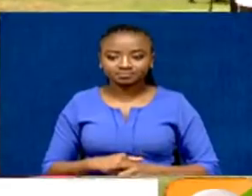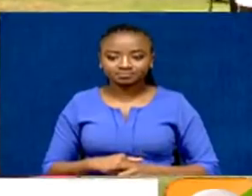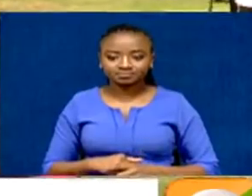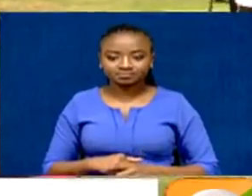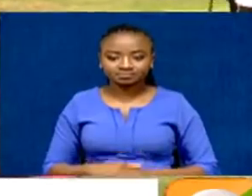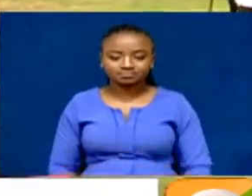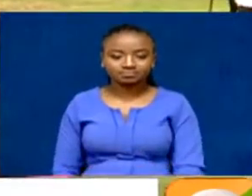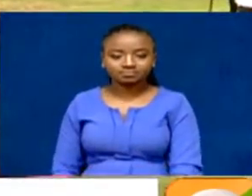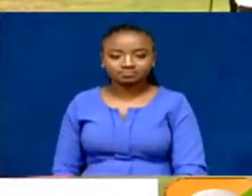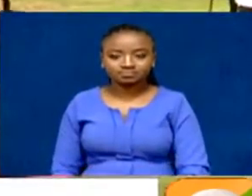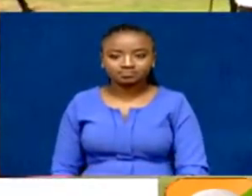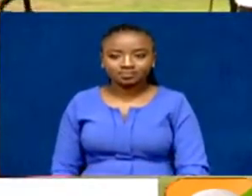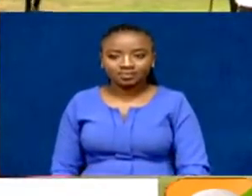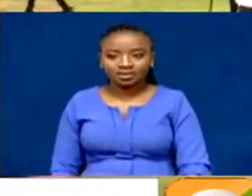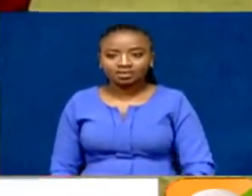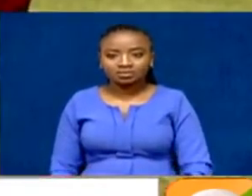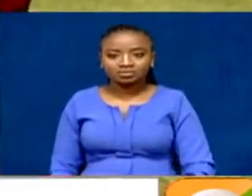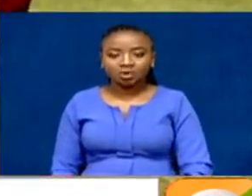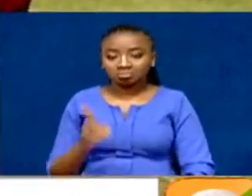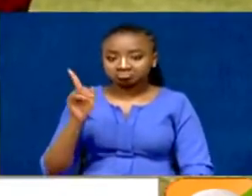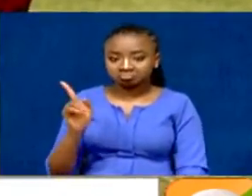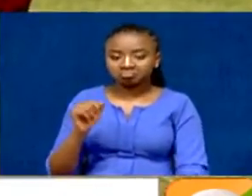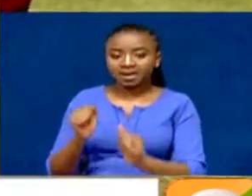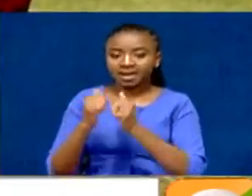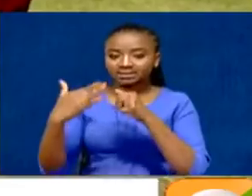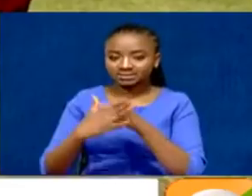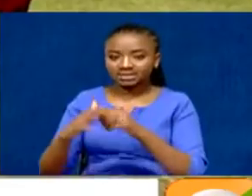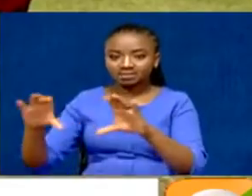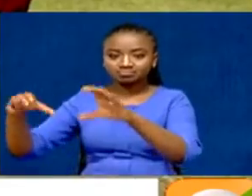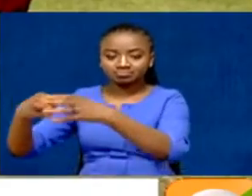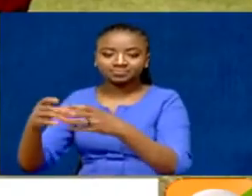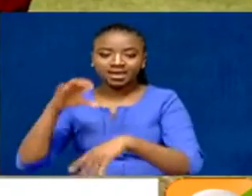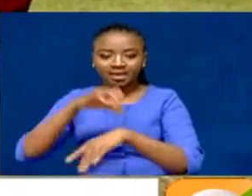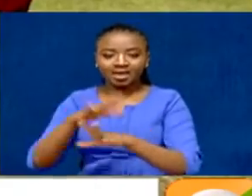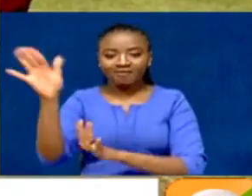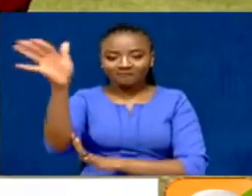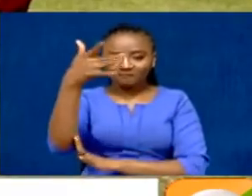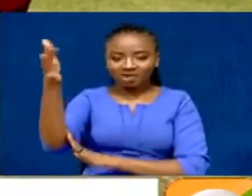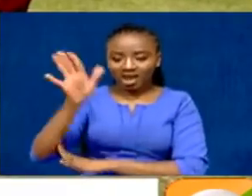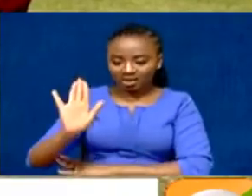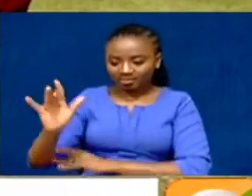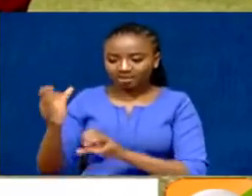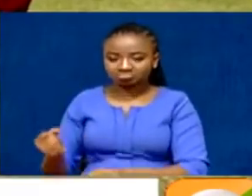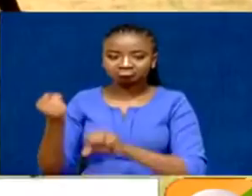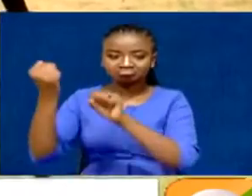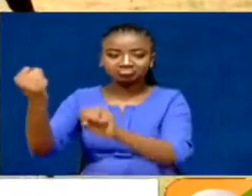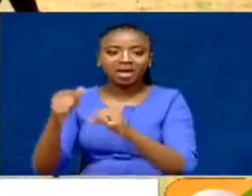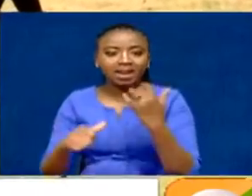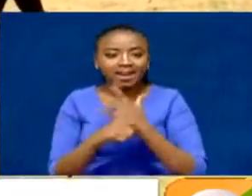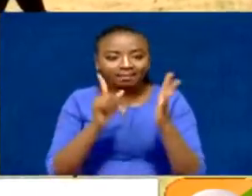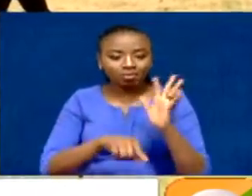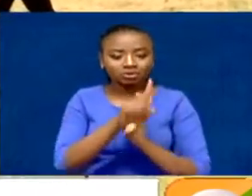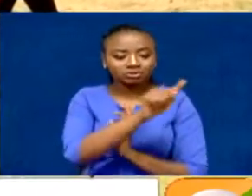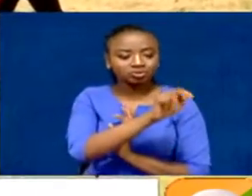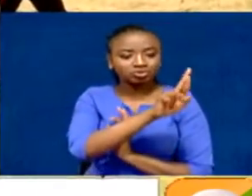It was the day that the 19th Kenya Rifle Battalion received its regimental flag in a ceremony dubbed Trooping of the Colour.